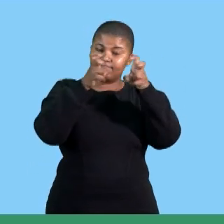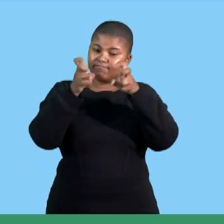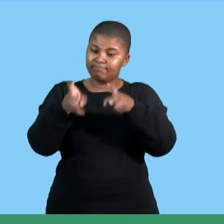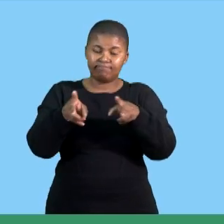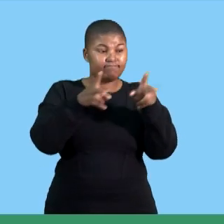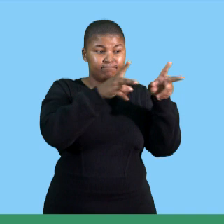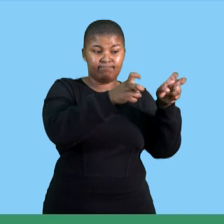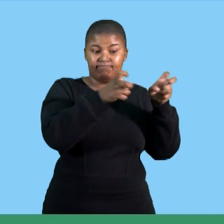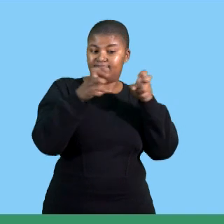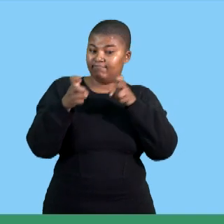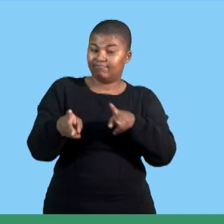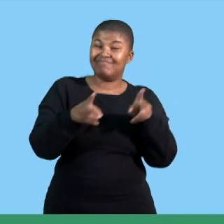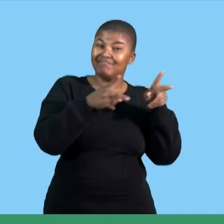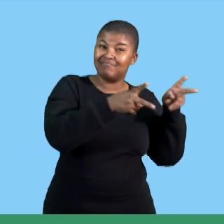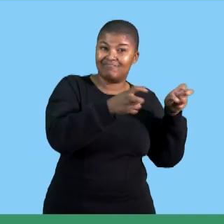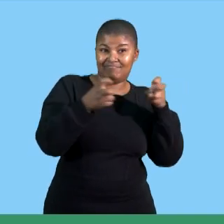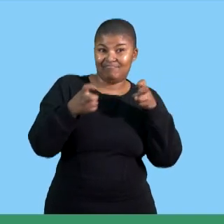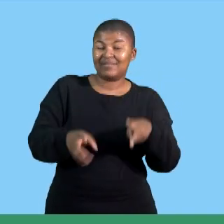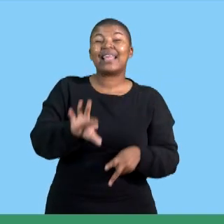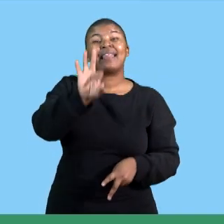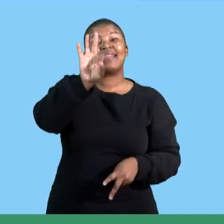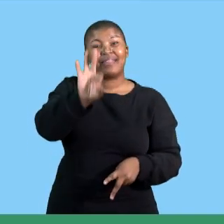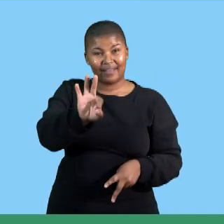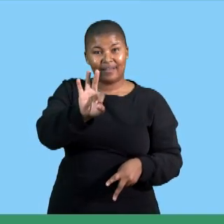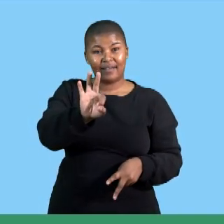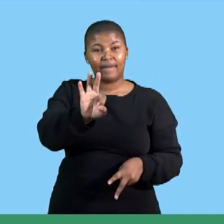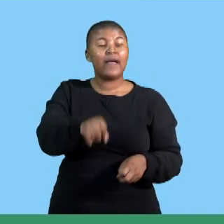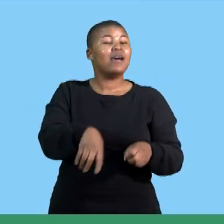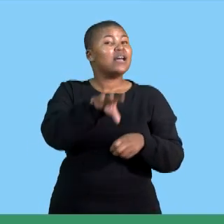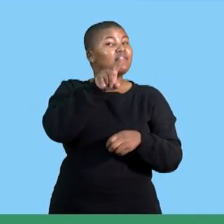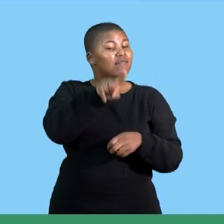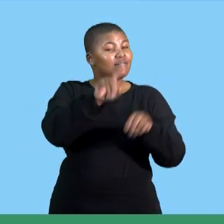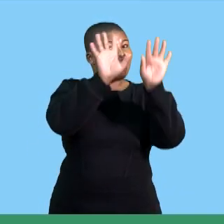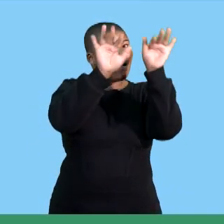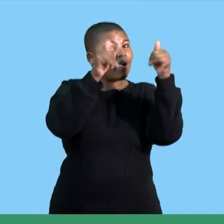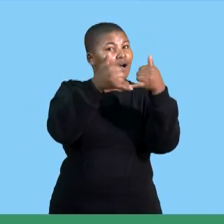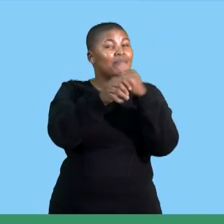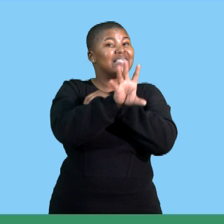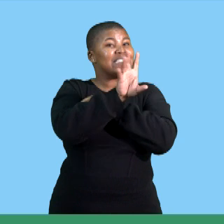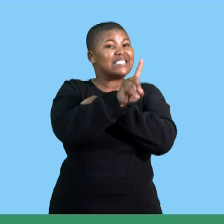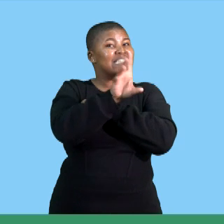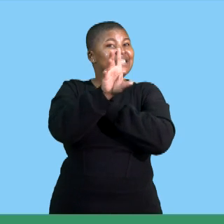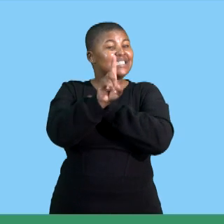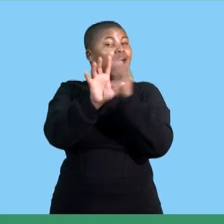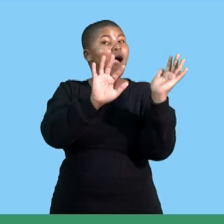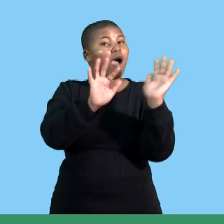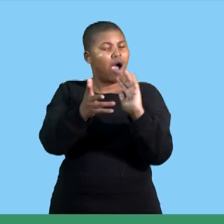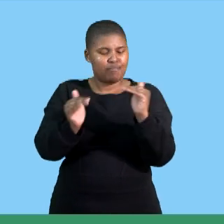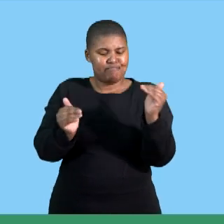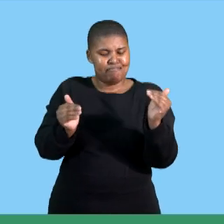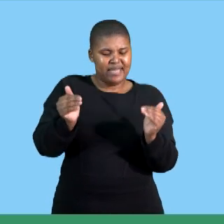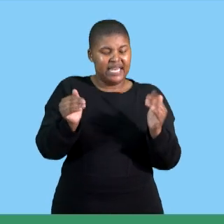managed stress in the workplace. As we read the scenario again, you will realize that the